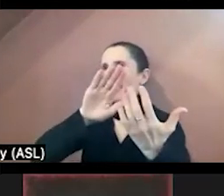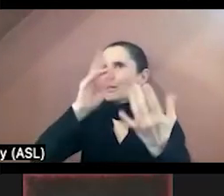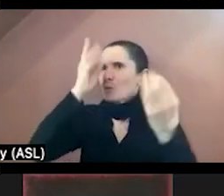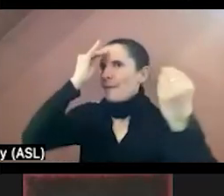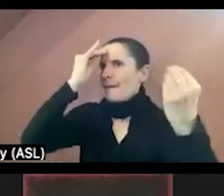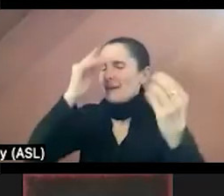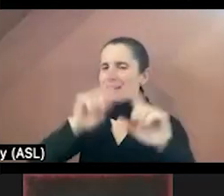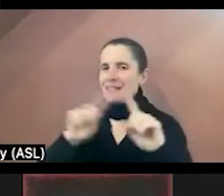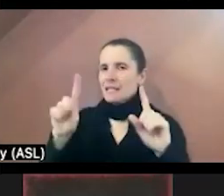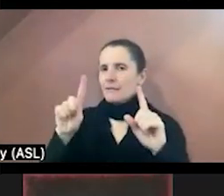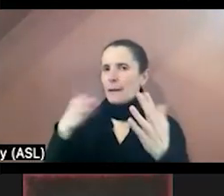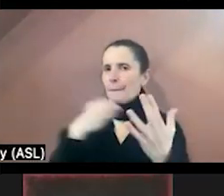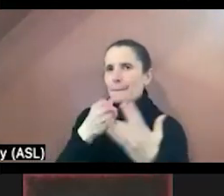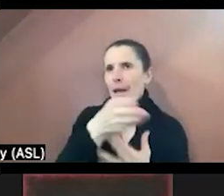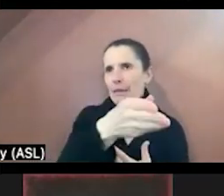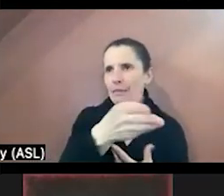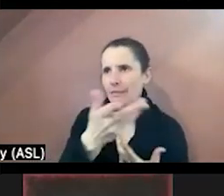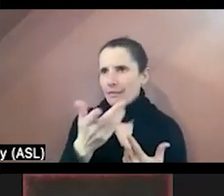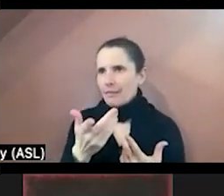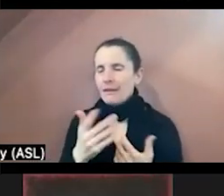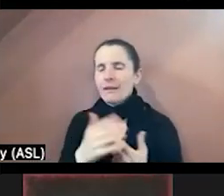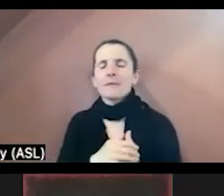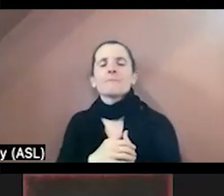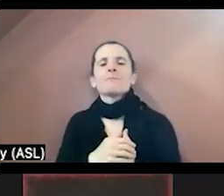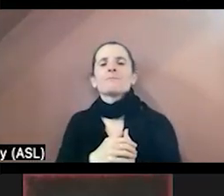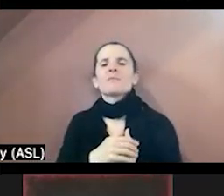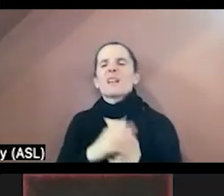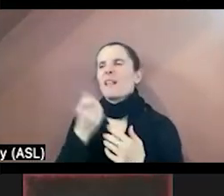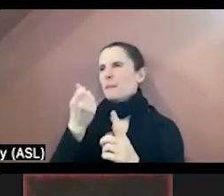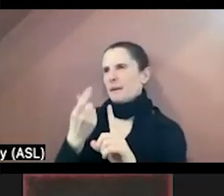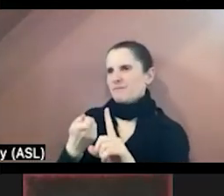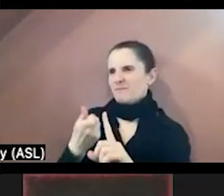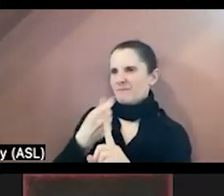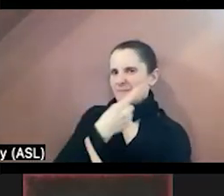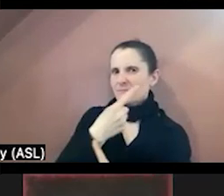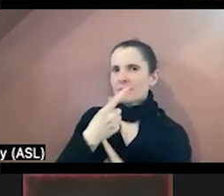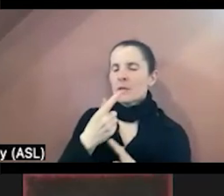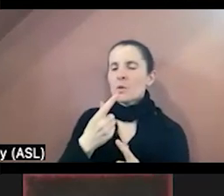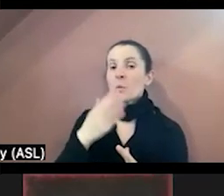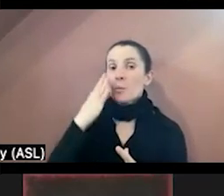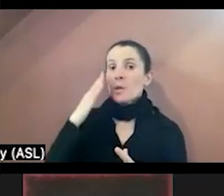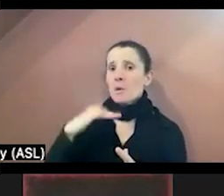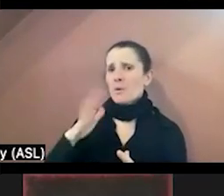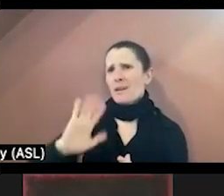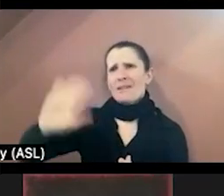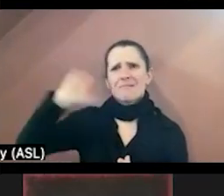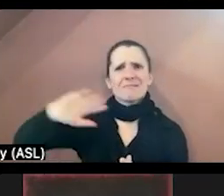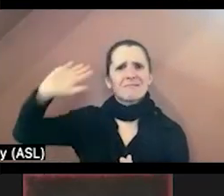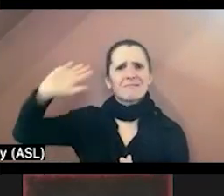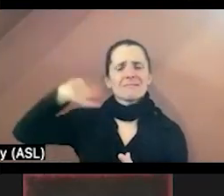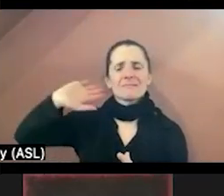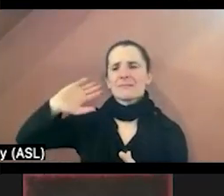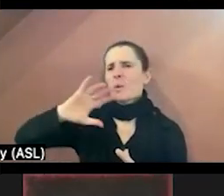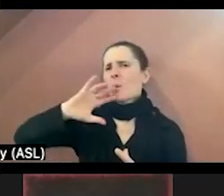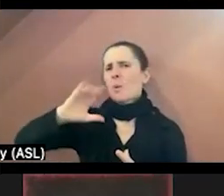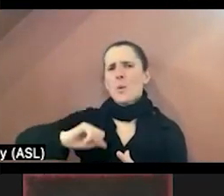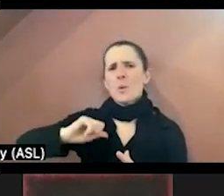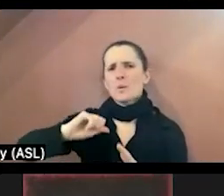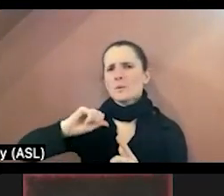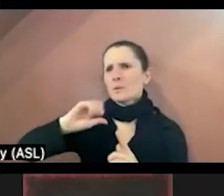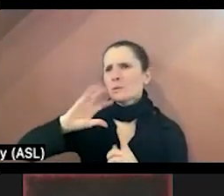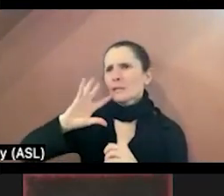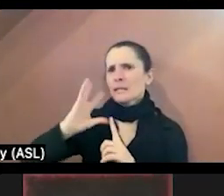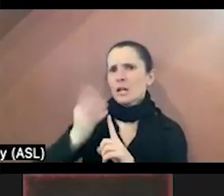well, just a little deviation. We know that even ancient cultures, like the